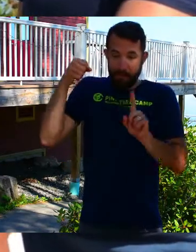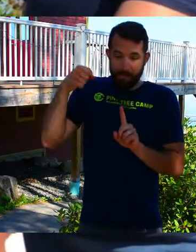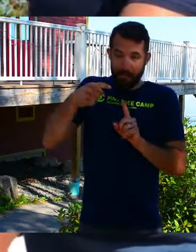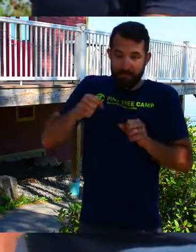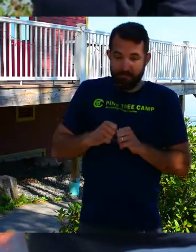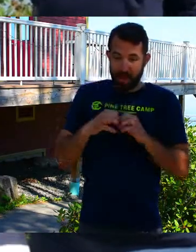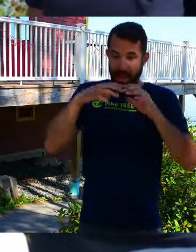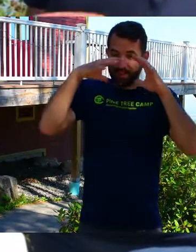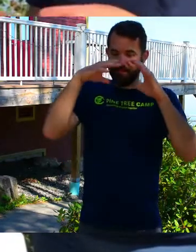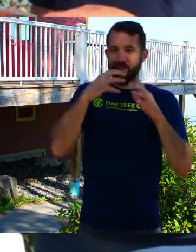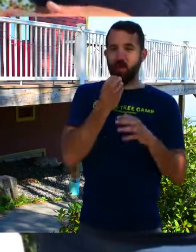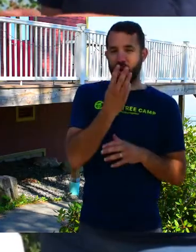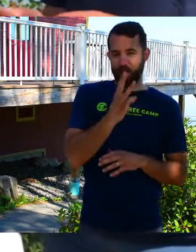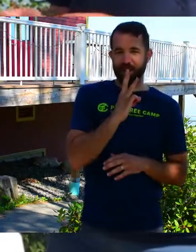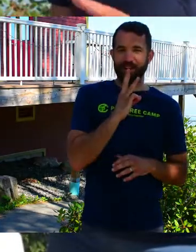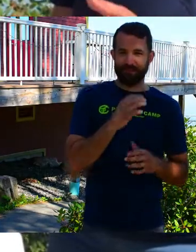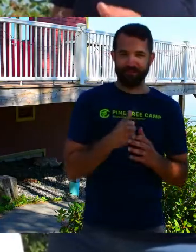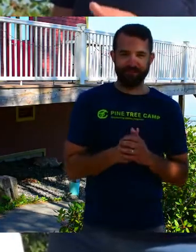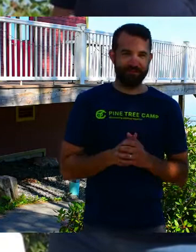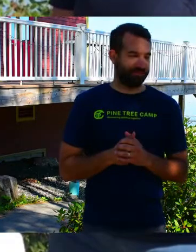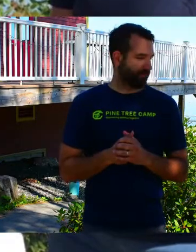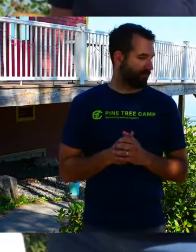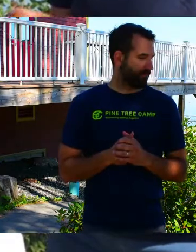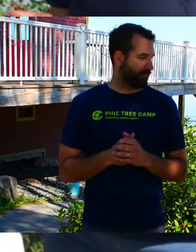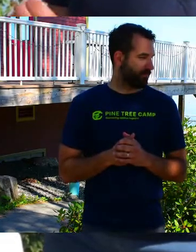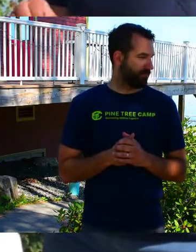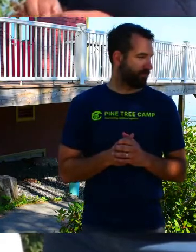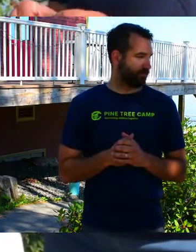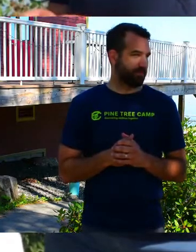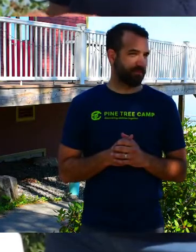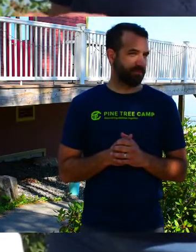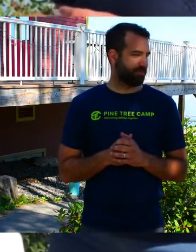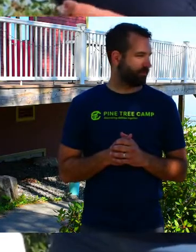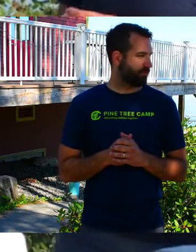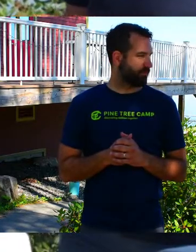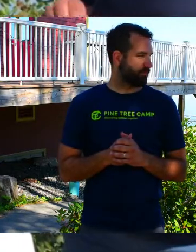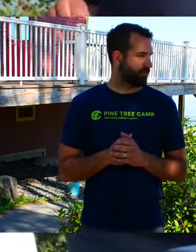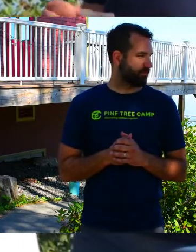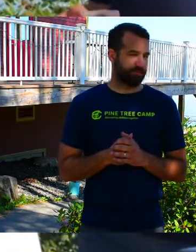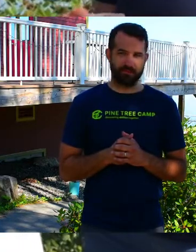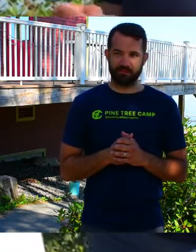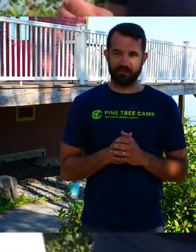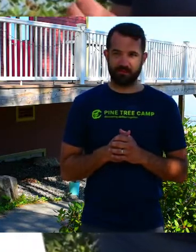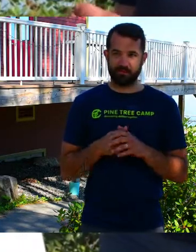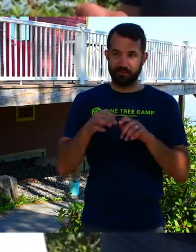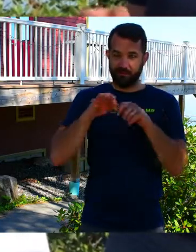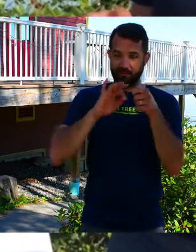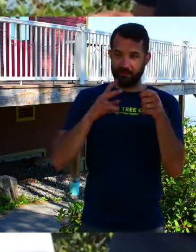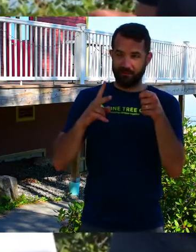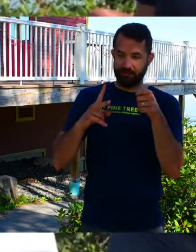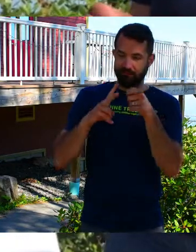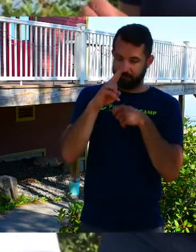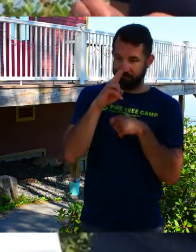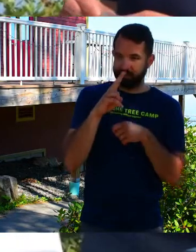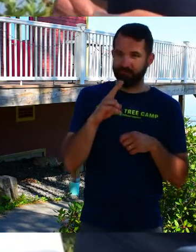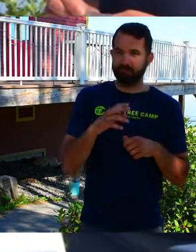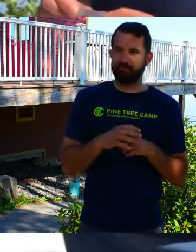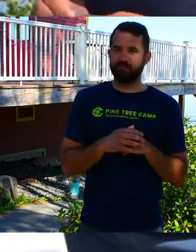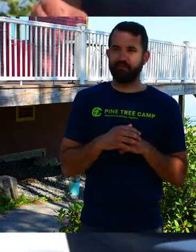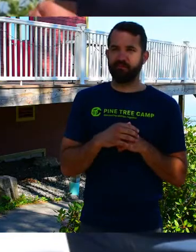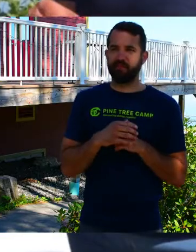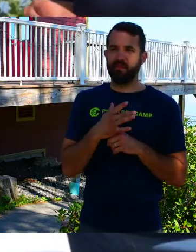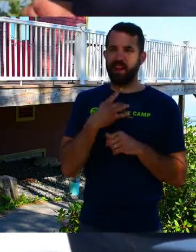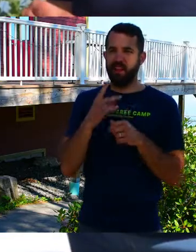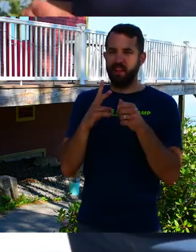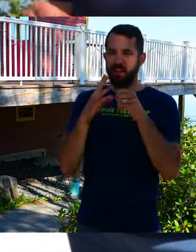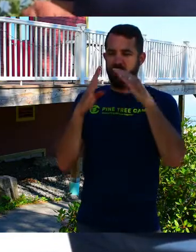packet in with the warm water. Some tips that I like to do is I like to cut just the tip of the packet off so that it's easy to pour in, or you can